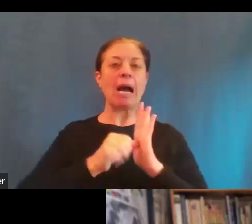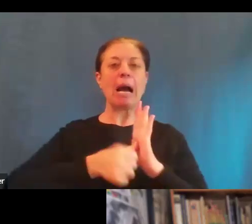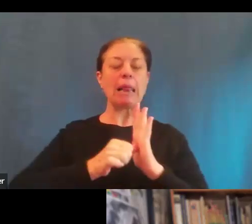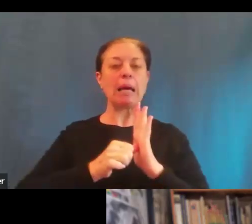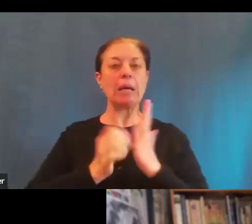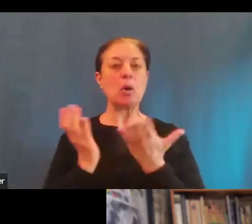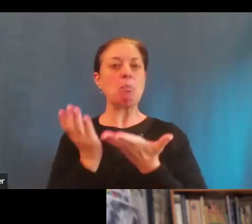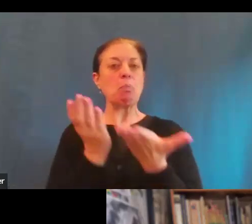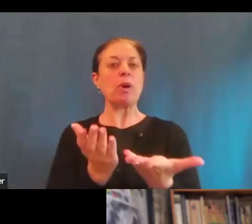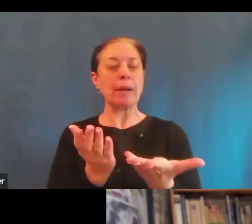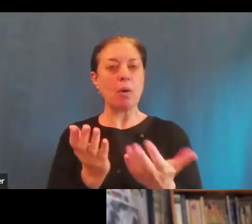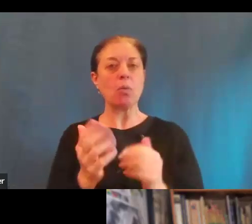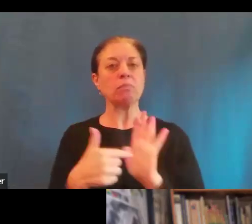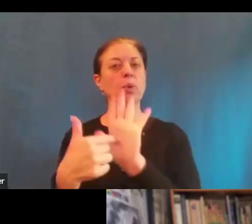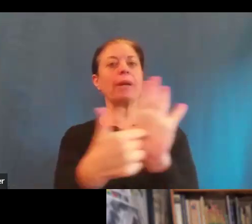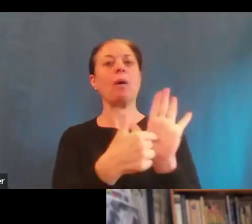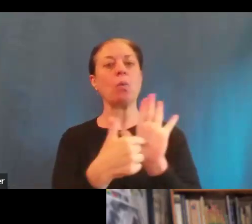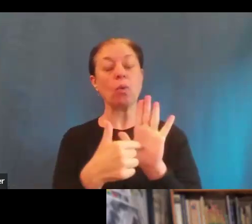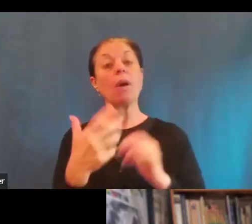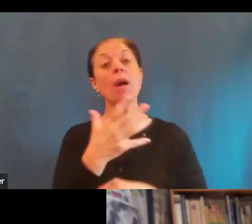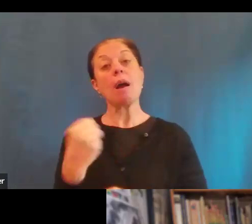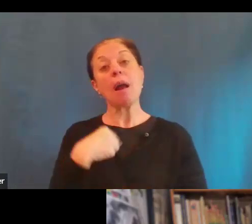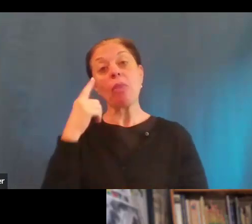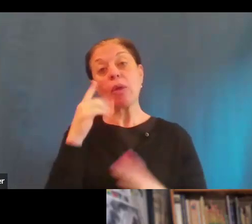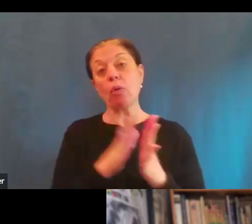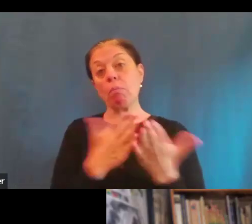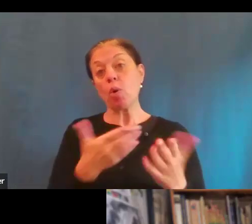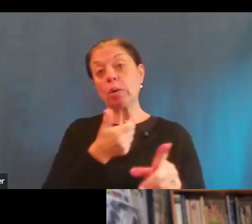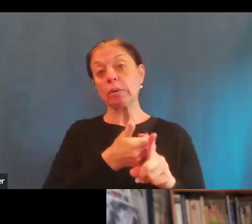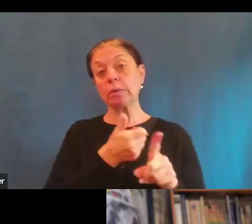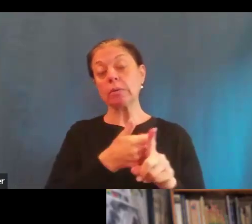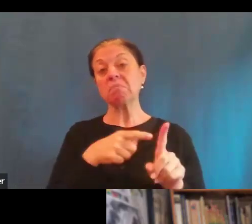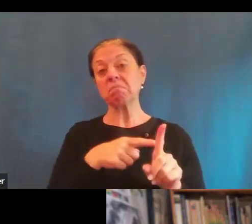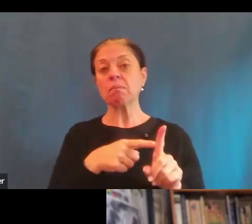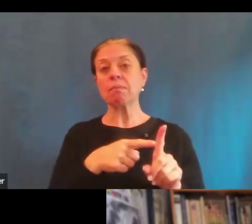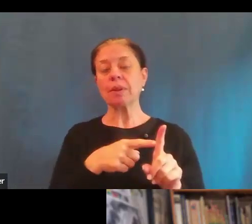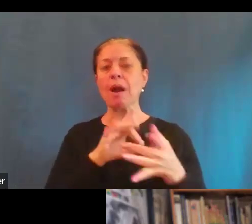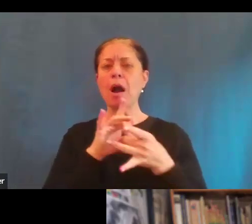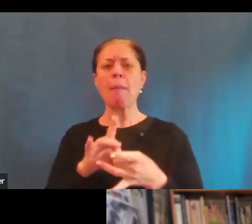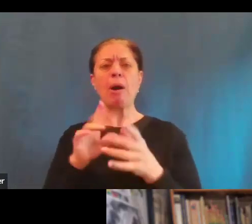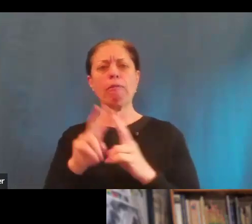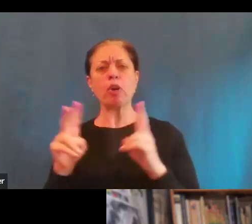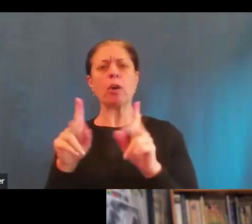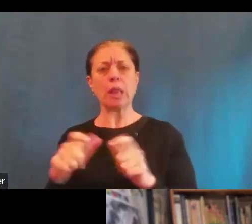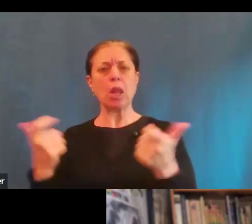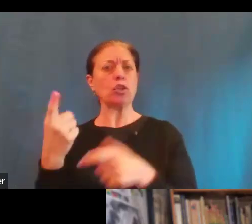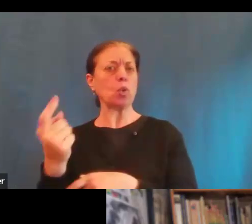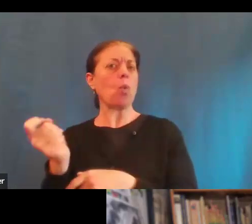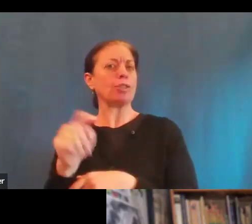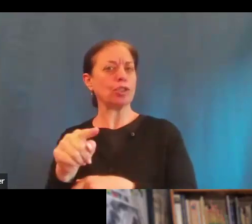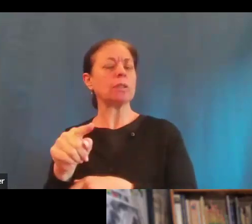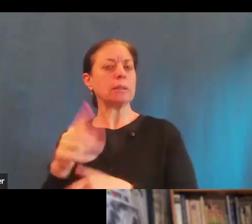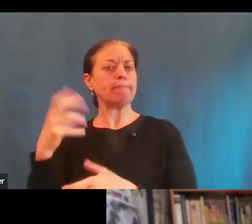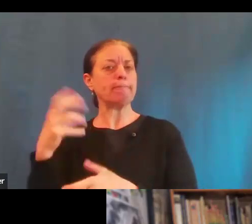bring it out. And so I think the book, which is about some very large